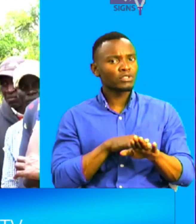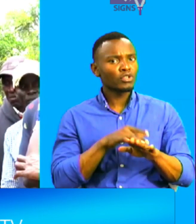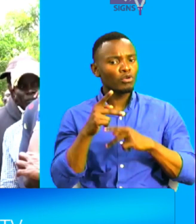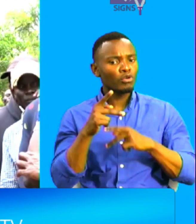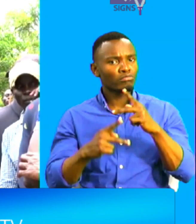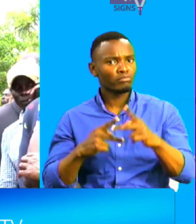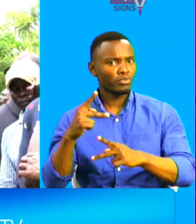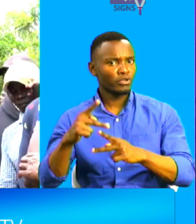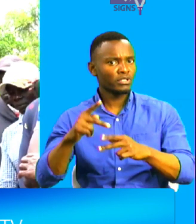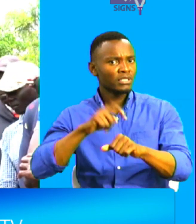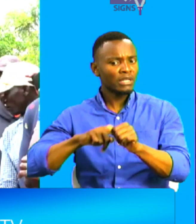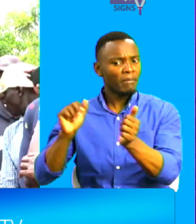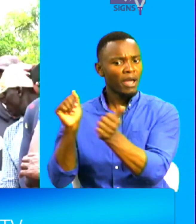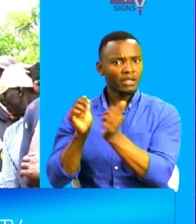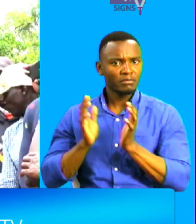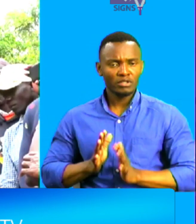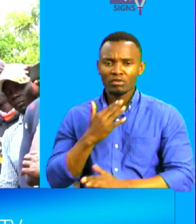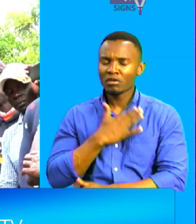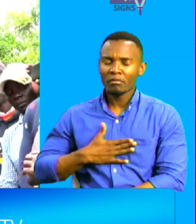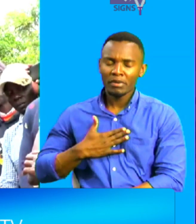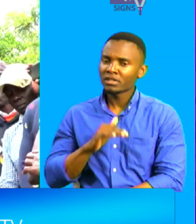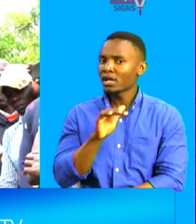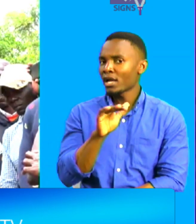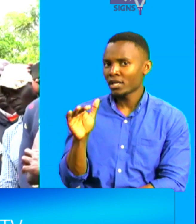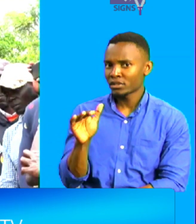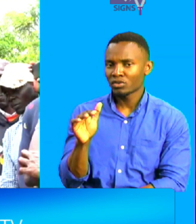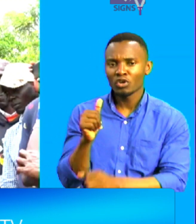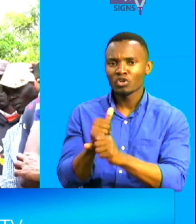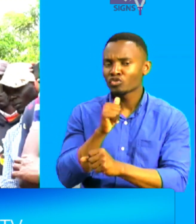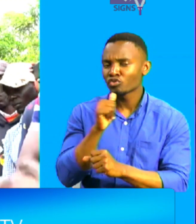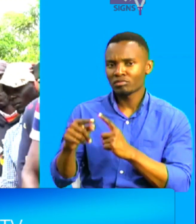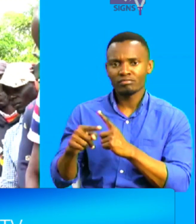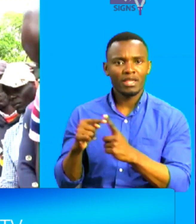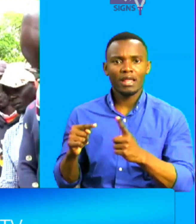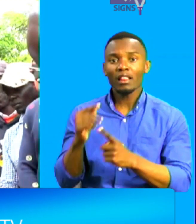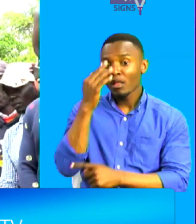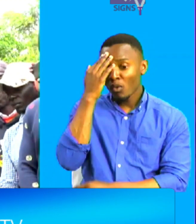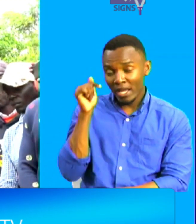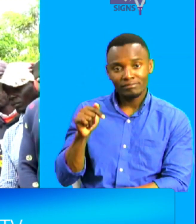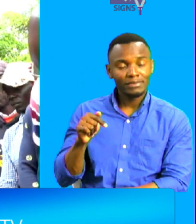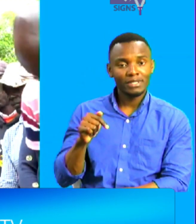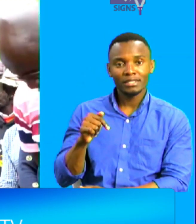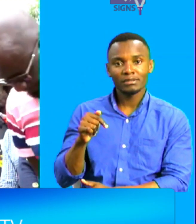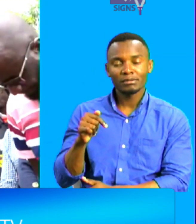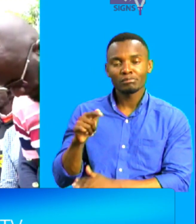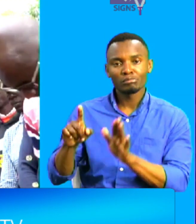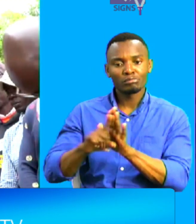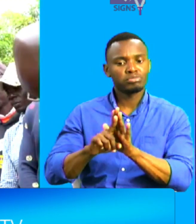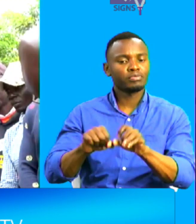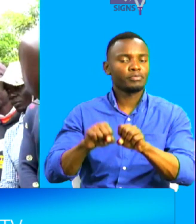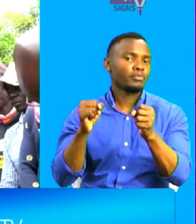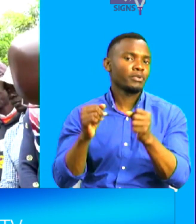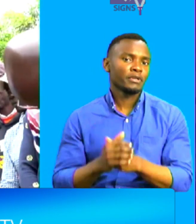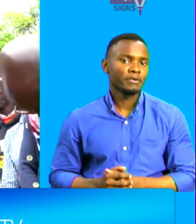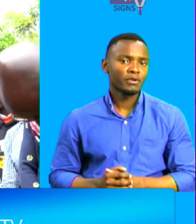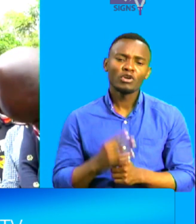somebody, please, I beseech you people, don't go ahead and kill, because it will be an offense on top of another